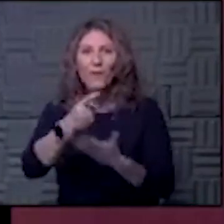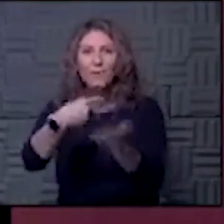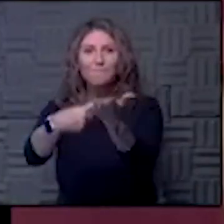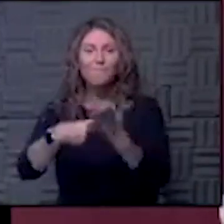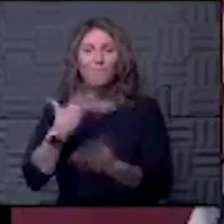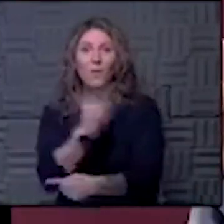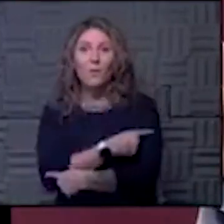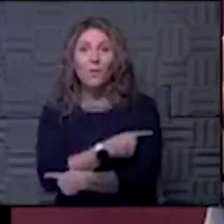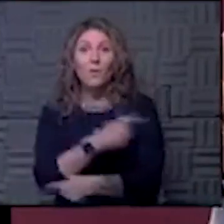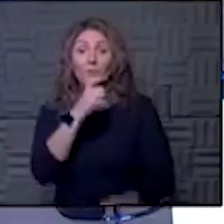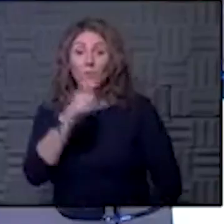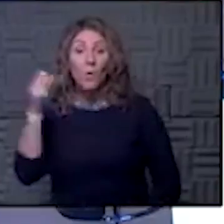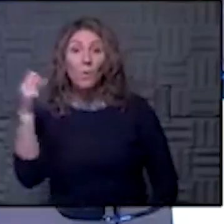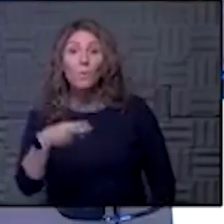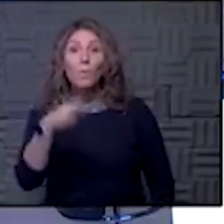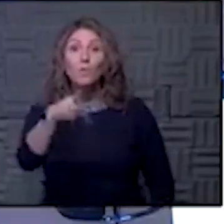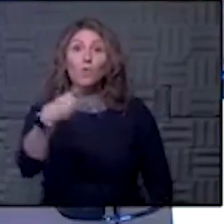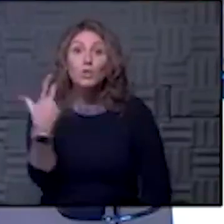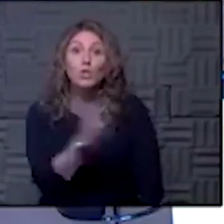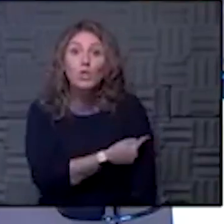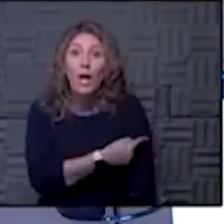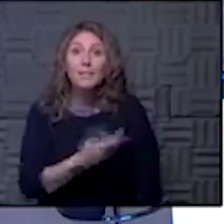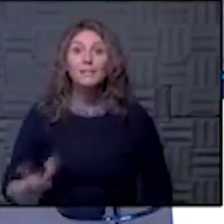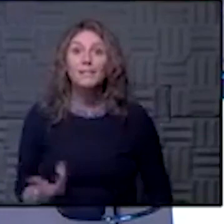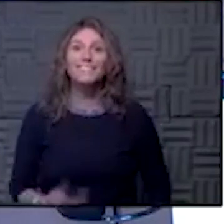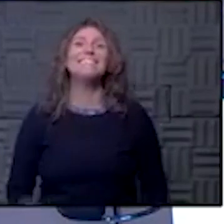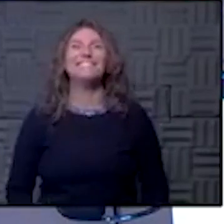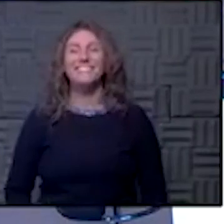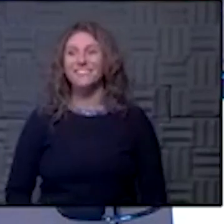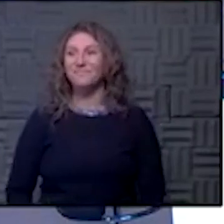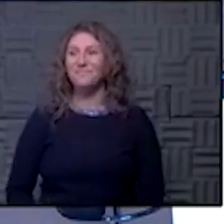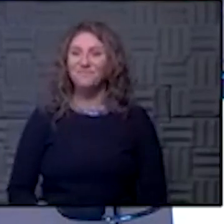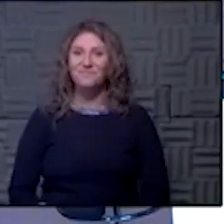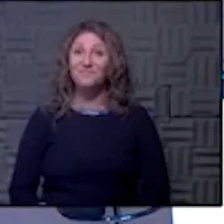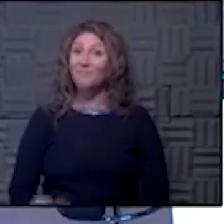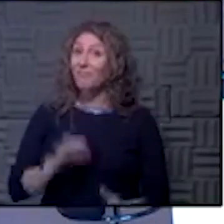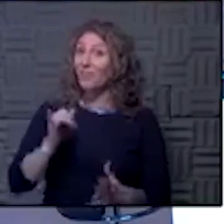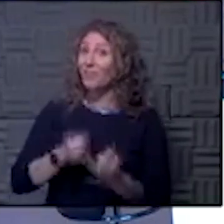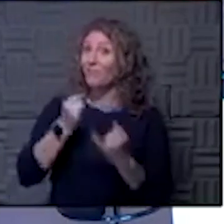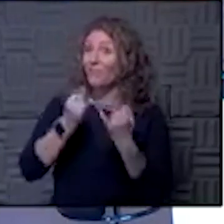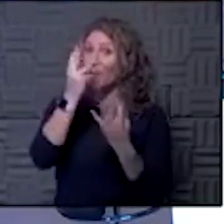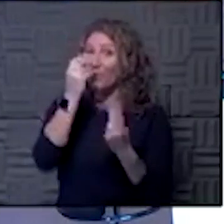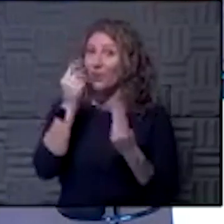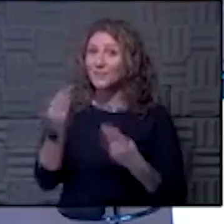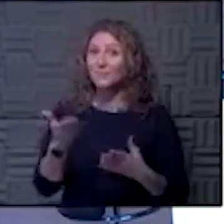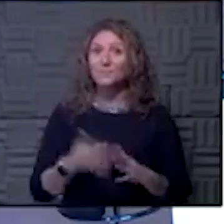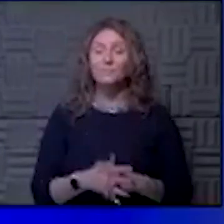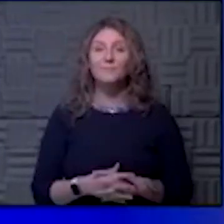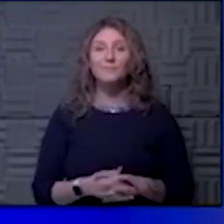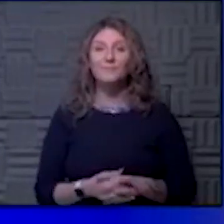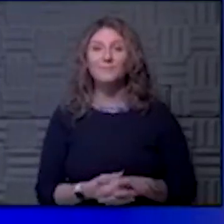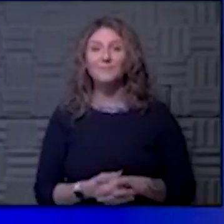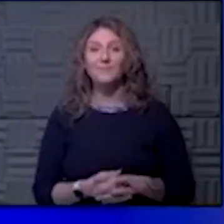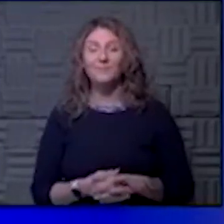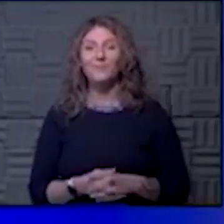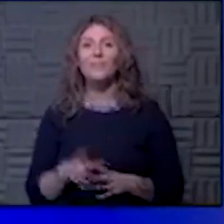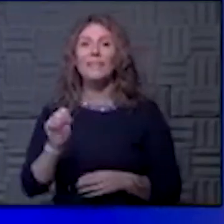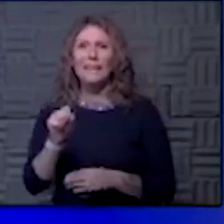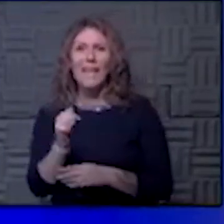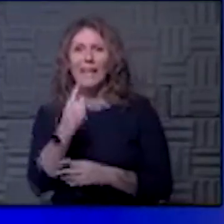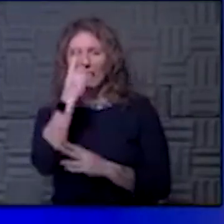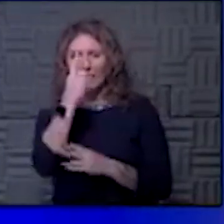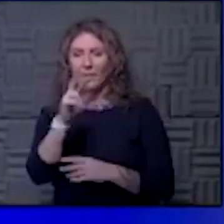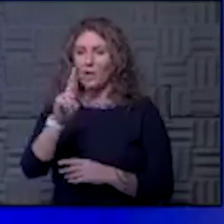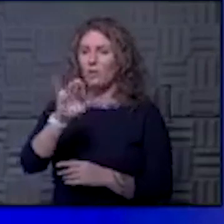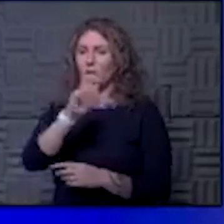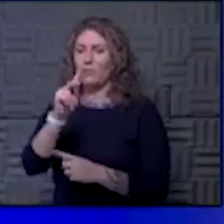Good. Don't throw away your shot. No, so, that's right. Final thoughts. Yeah, I would, I think having